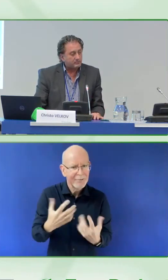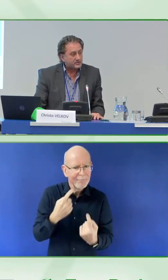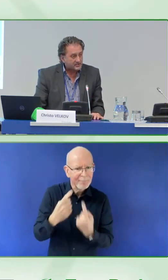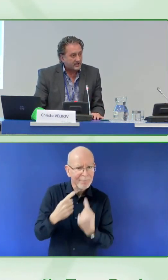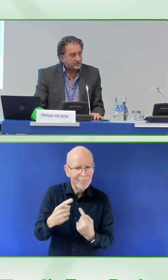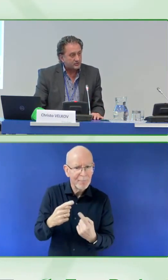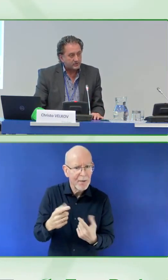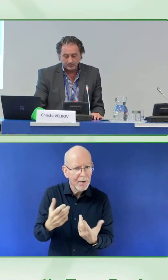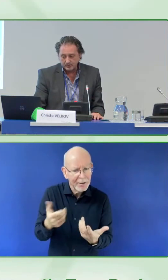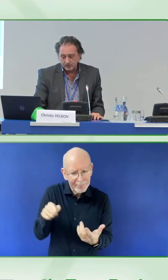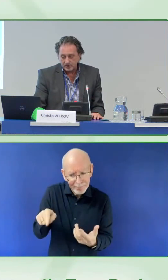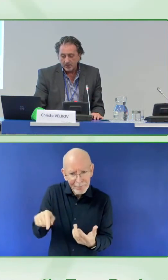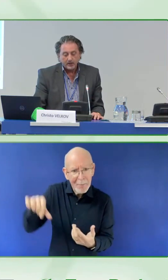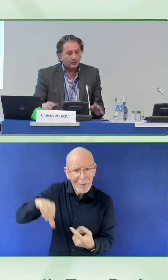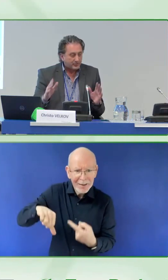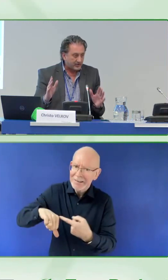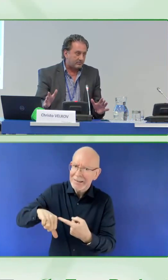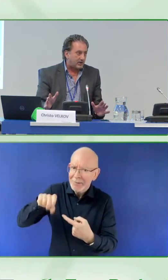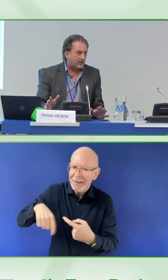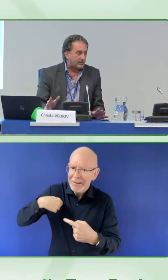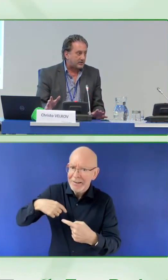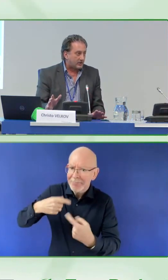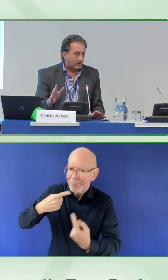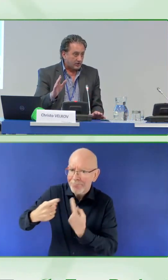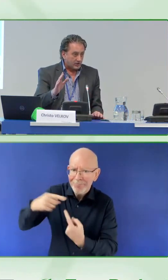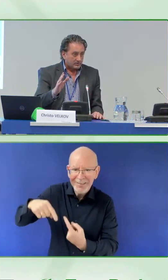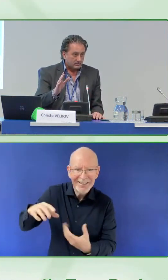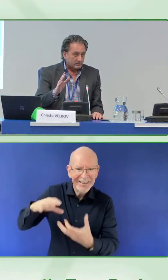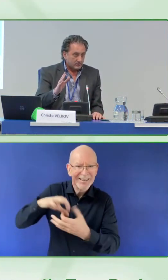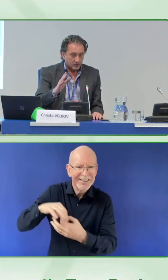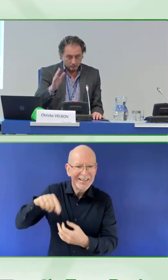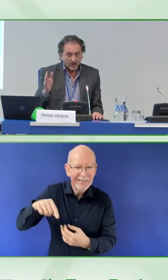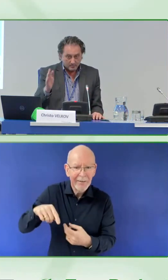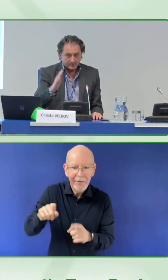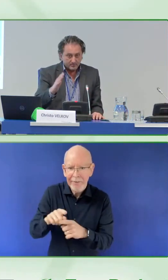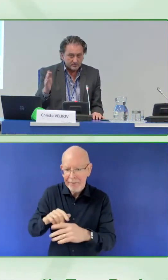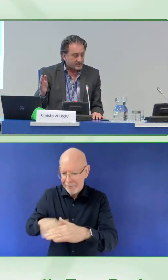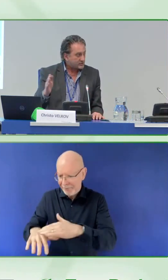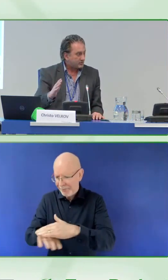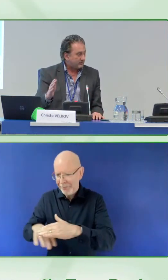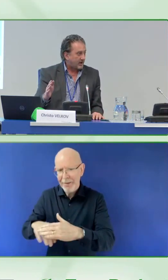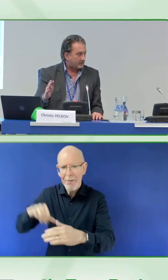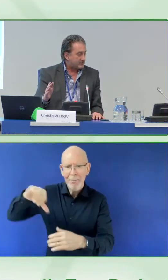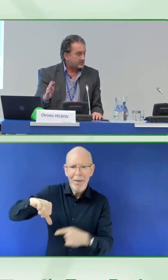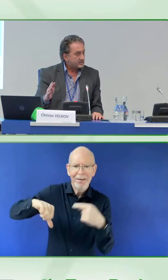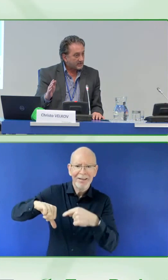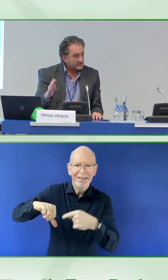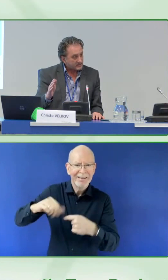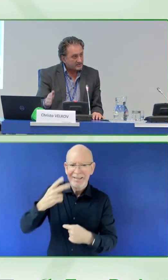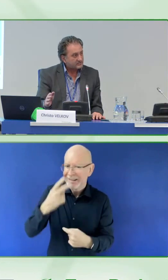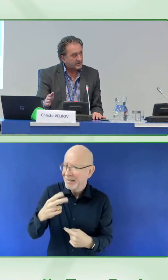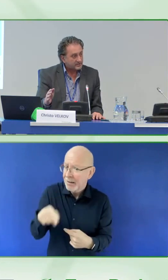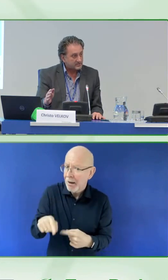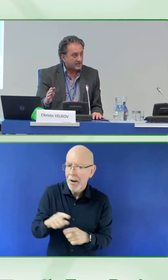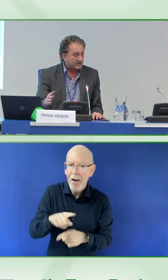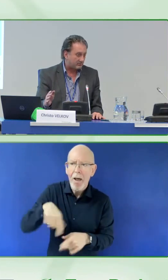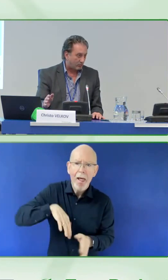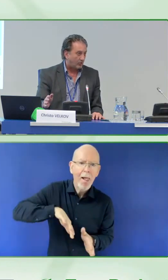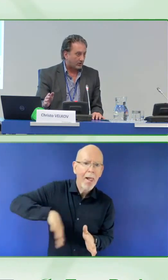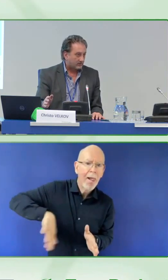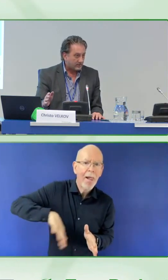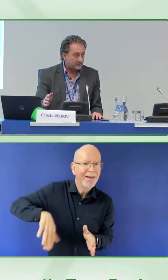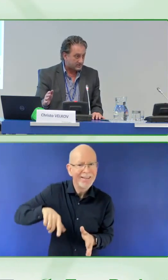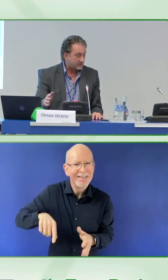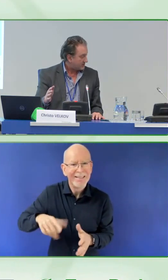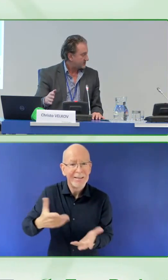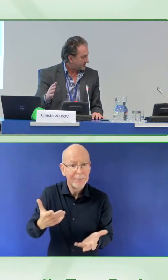Protection from sexual abuse. Now think about that, you know, rape, sexual violence, that's classified as an act of